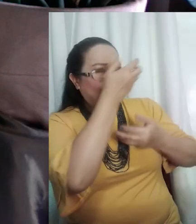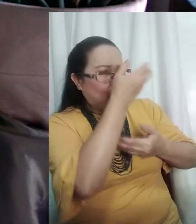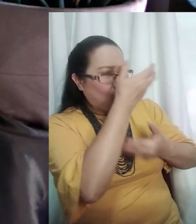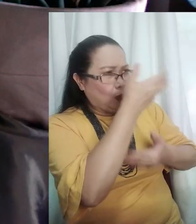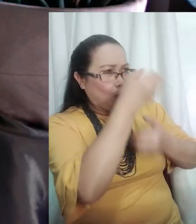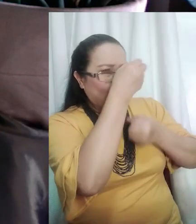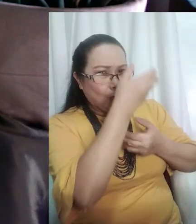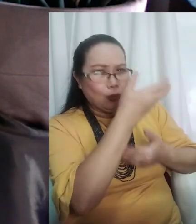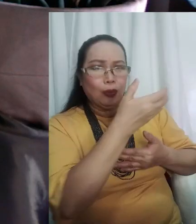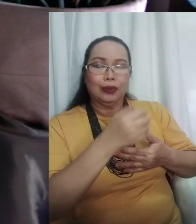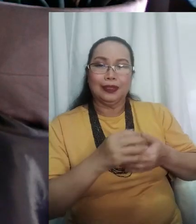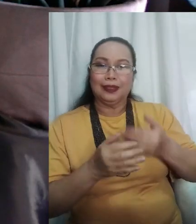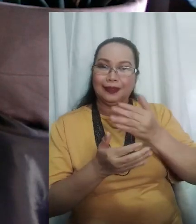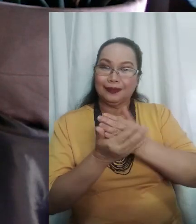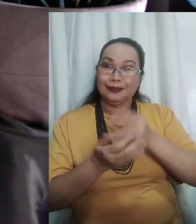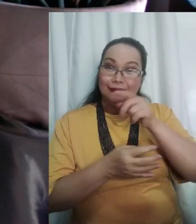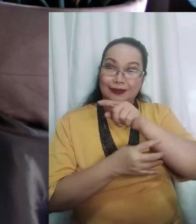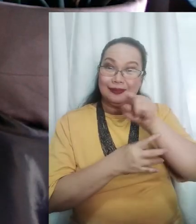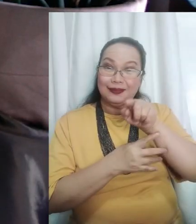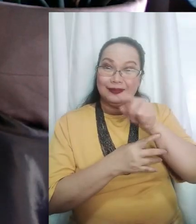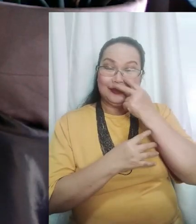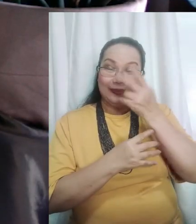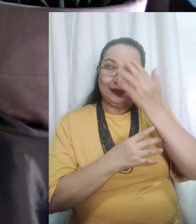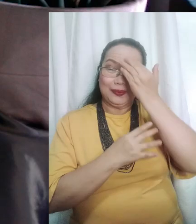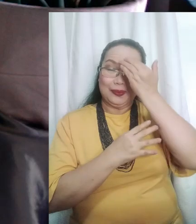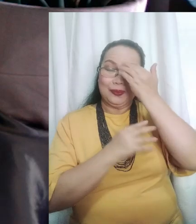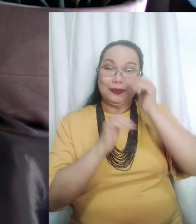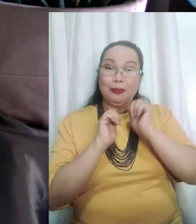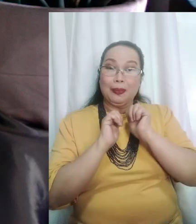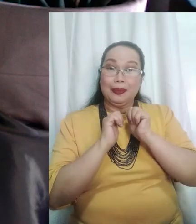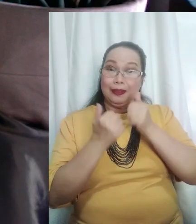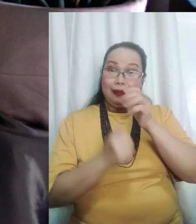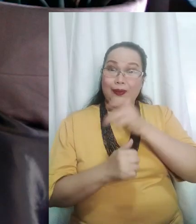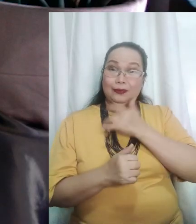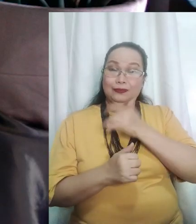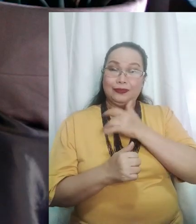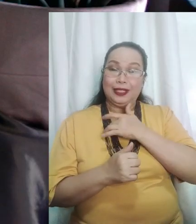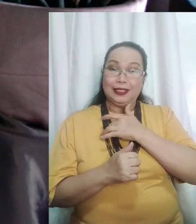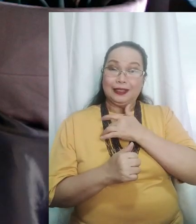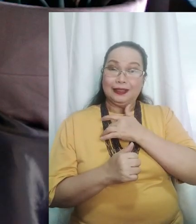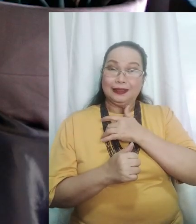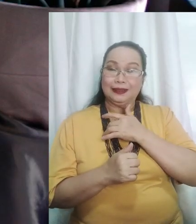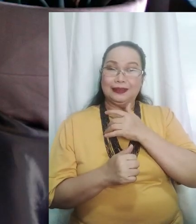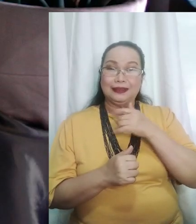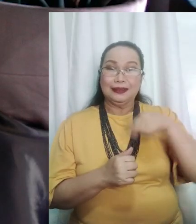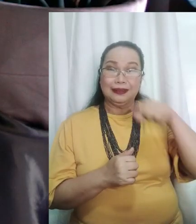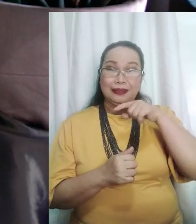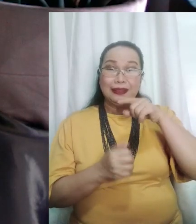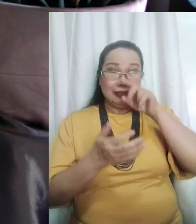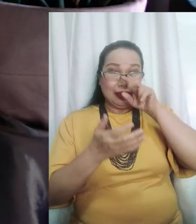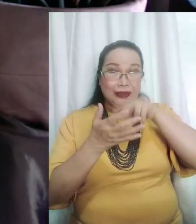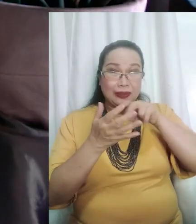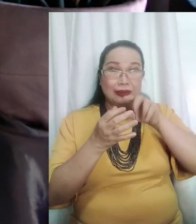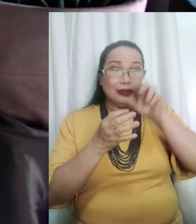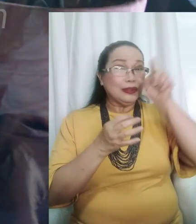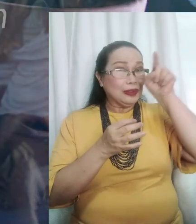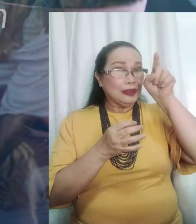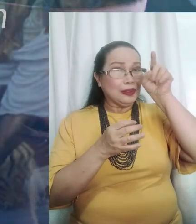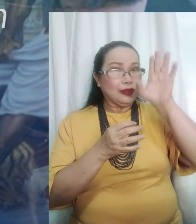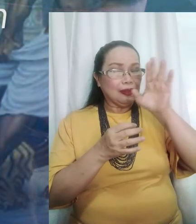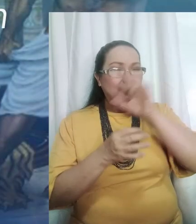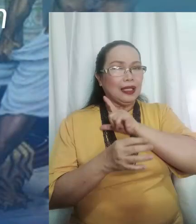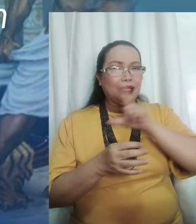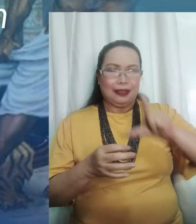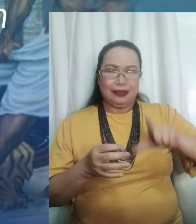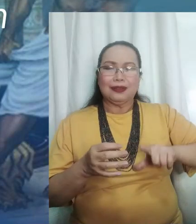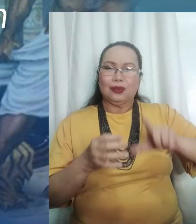lahat. You know, some of you watching know how that feels. However, we read, the Lord was